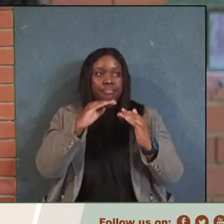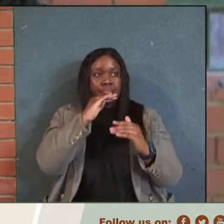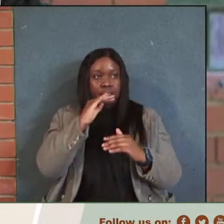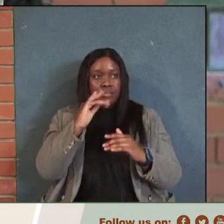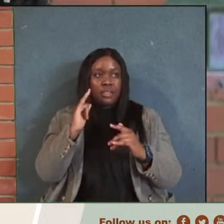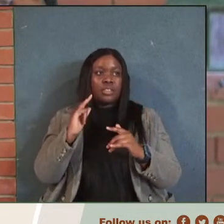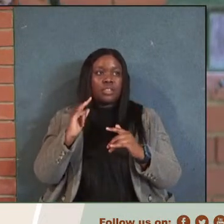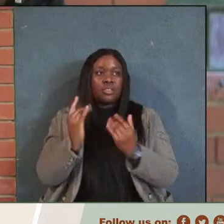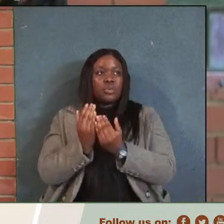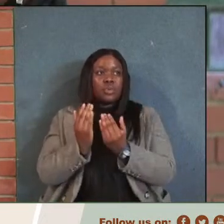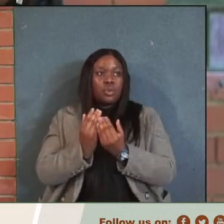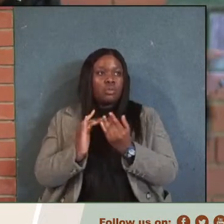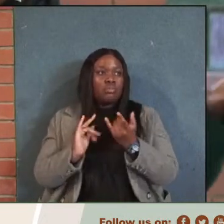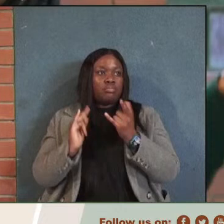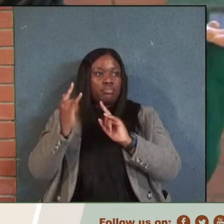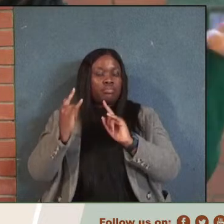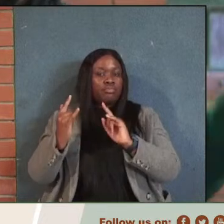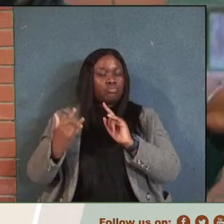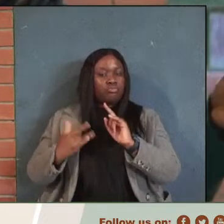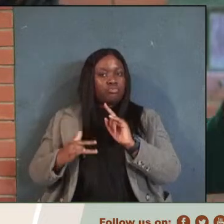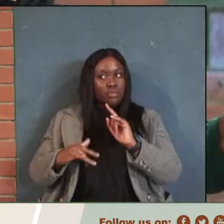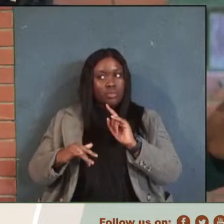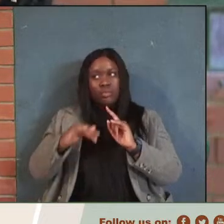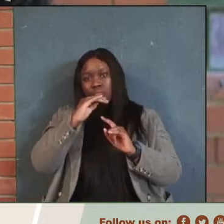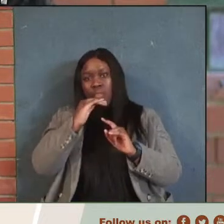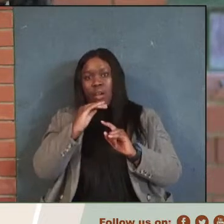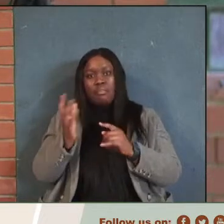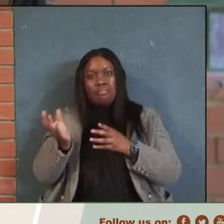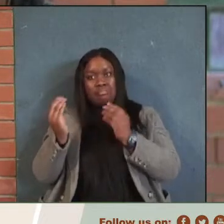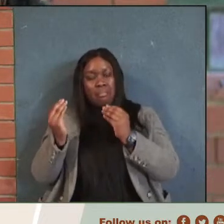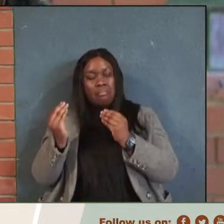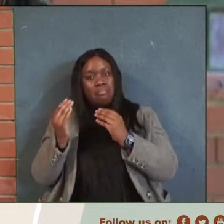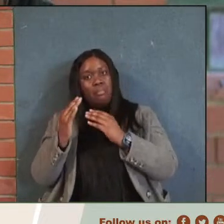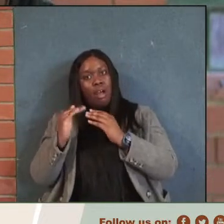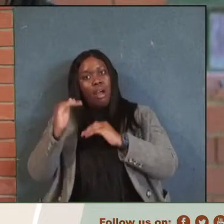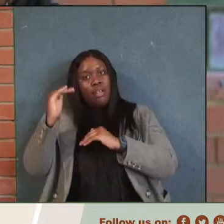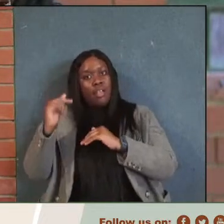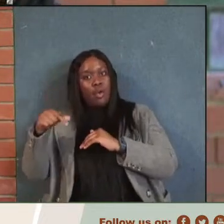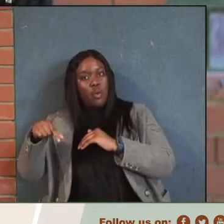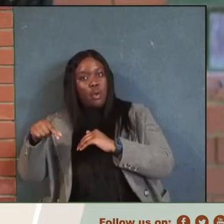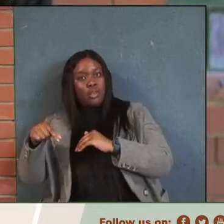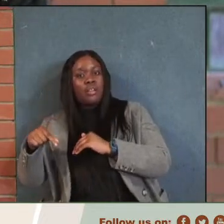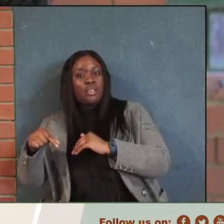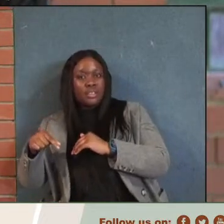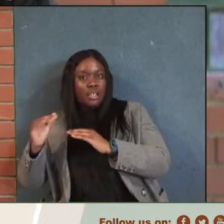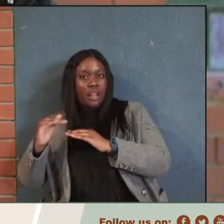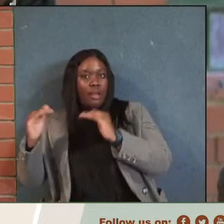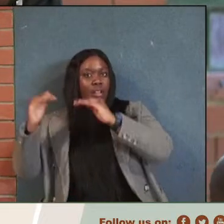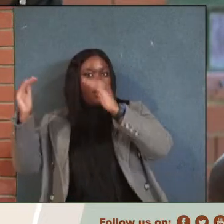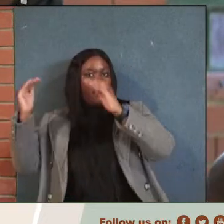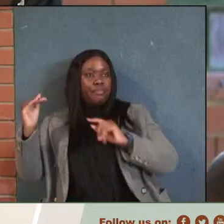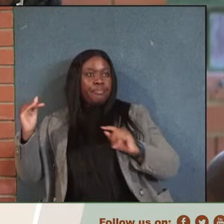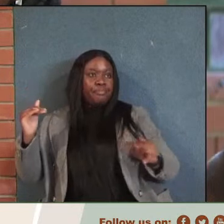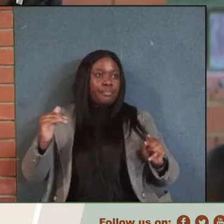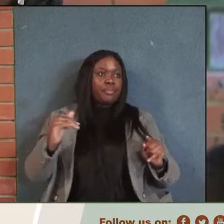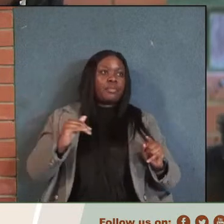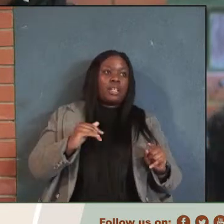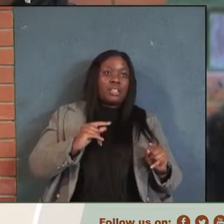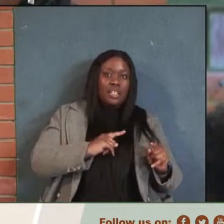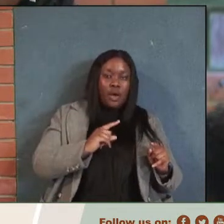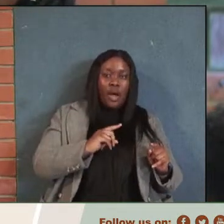suburban areas are given higher quantiles than schools that are in township areas. So now this also links to insufficient